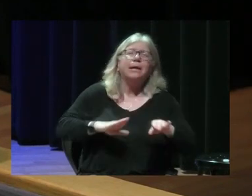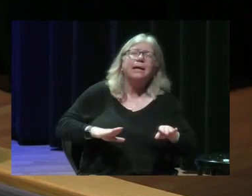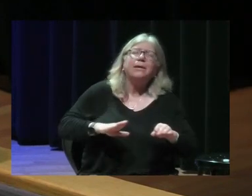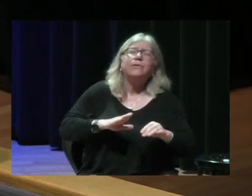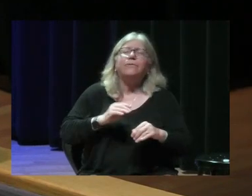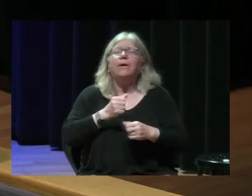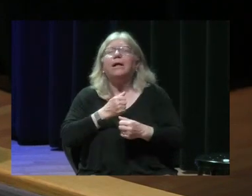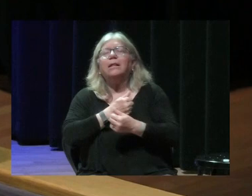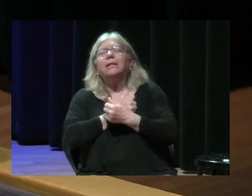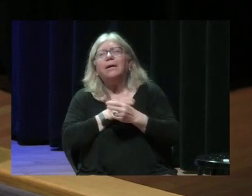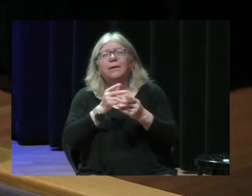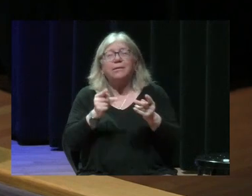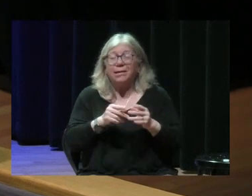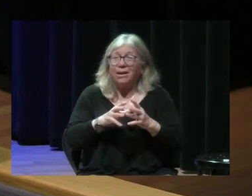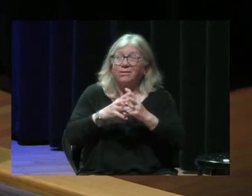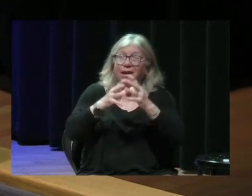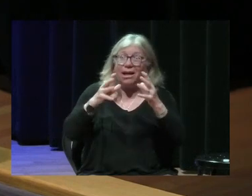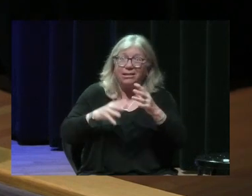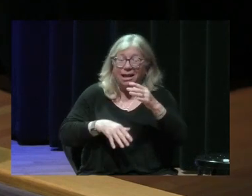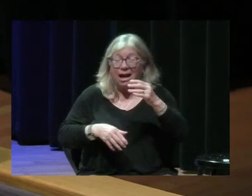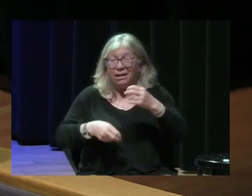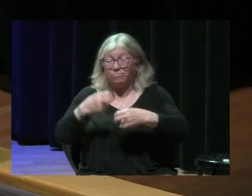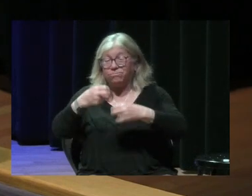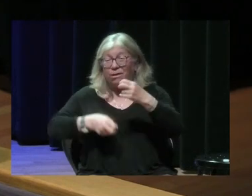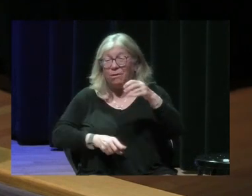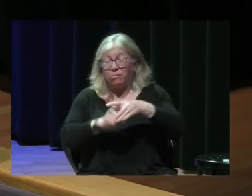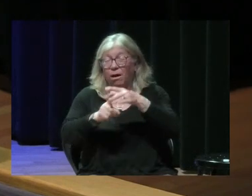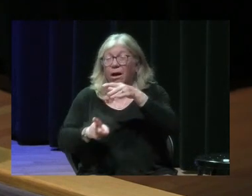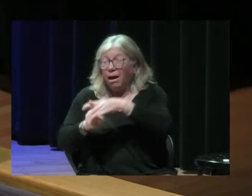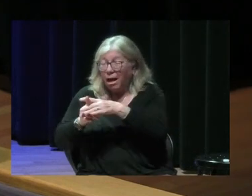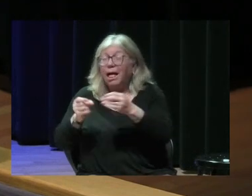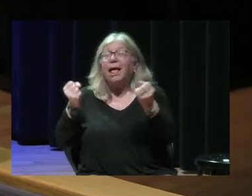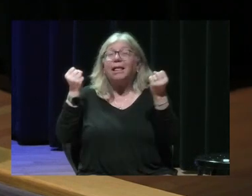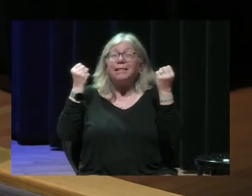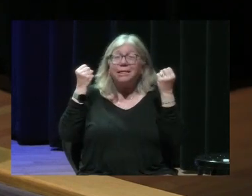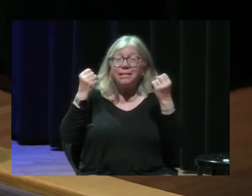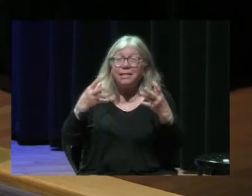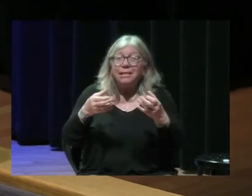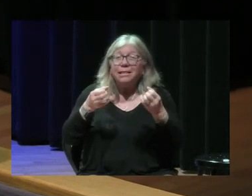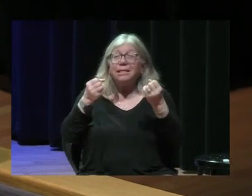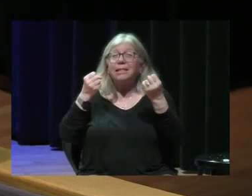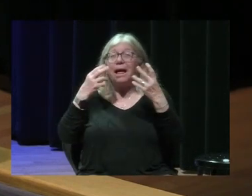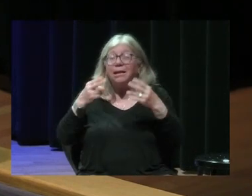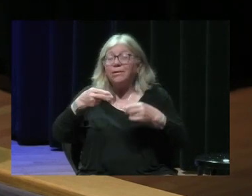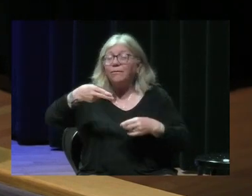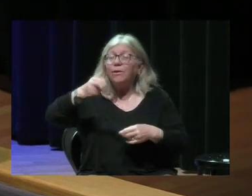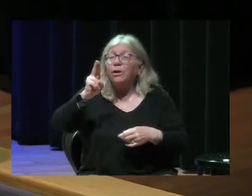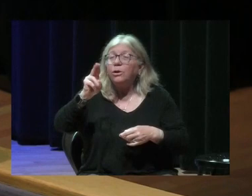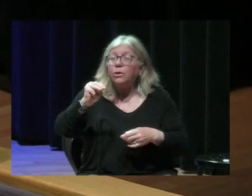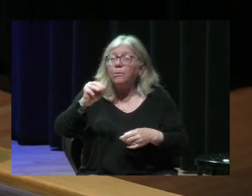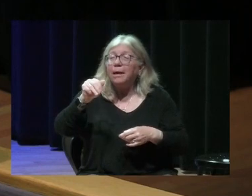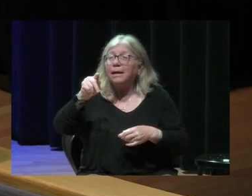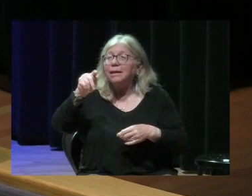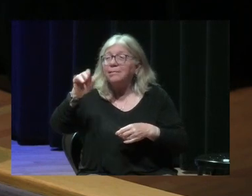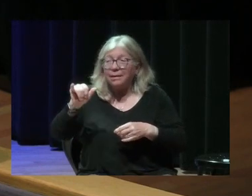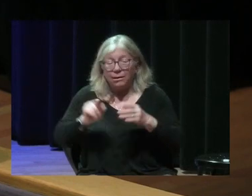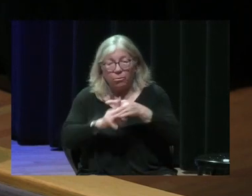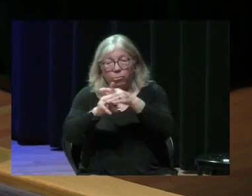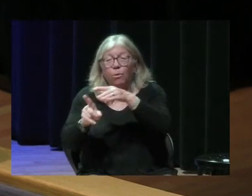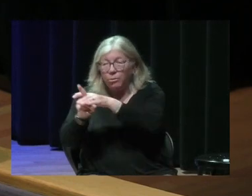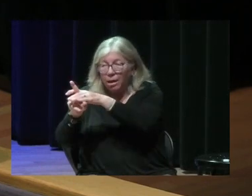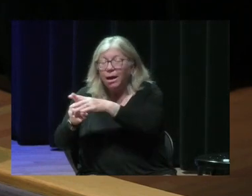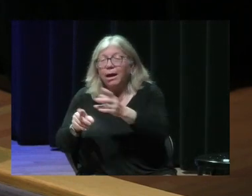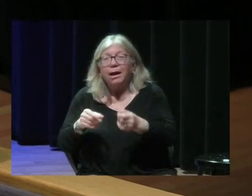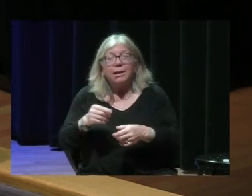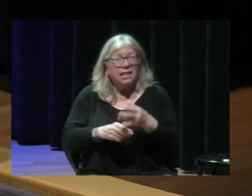of humanity flowing through a public mm-hmm. library. Lots and lots of humanity. They are encountering some of the